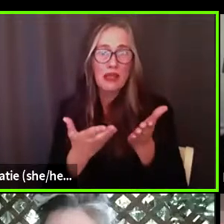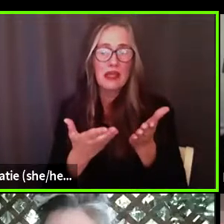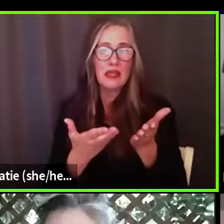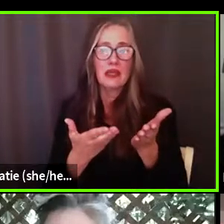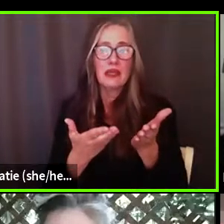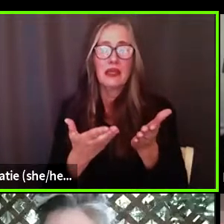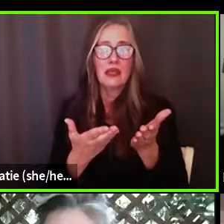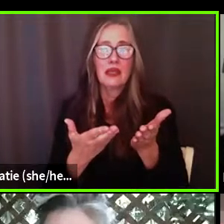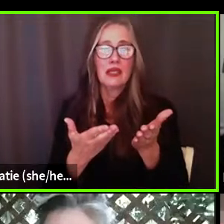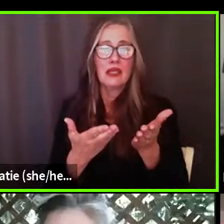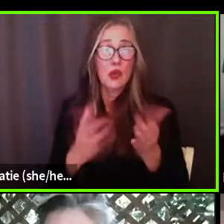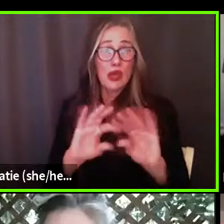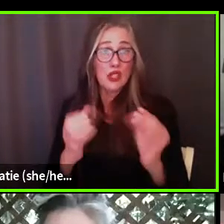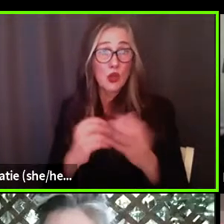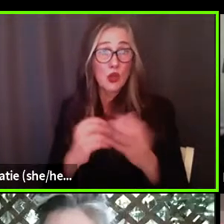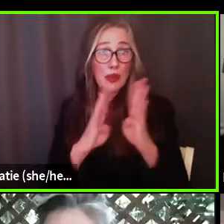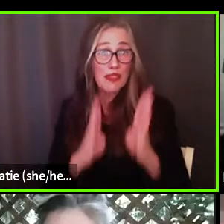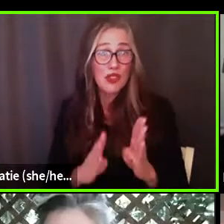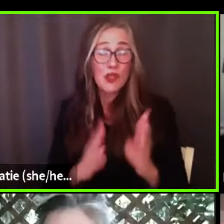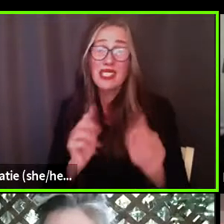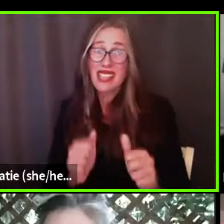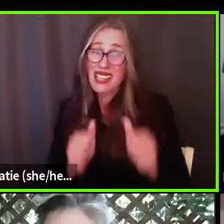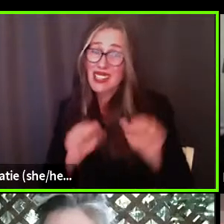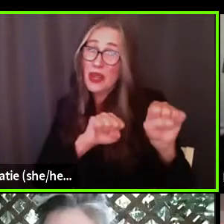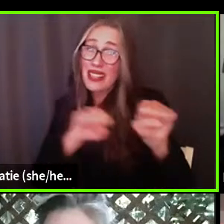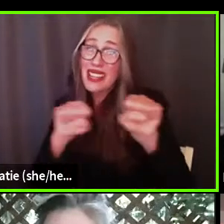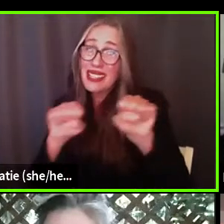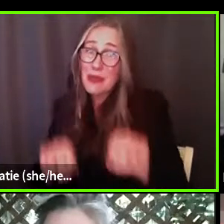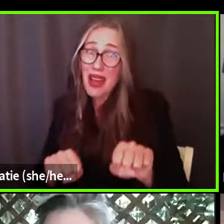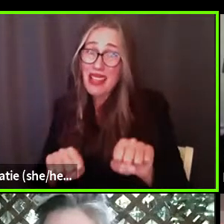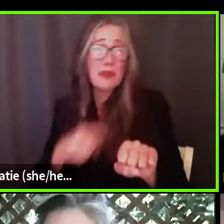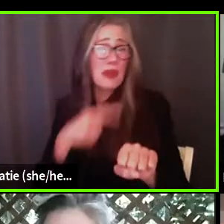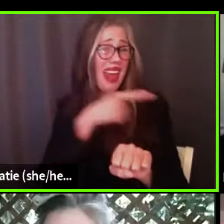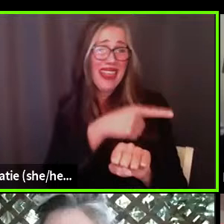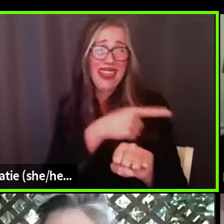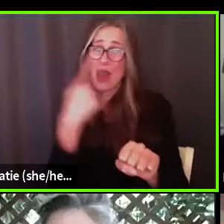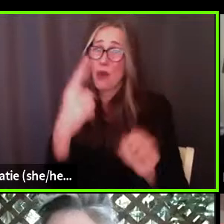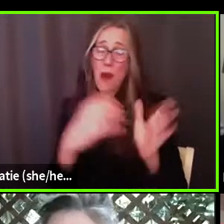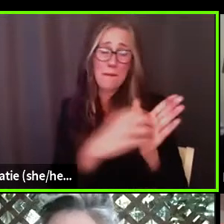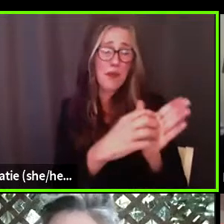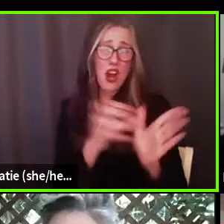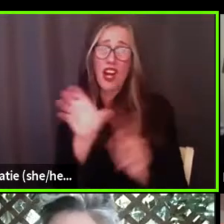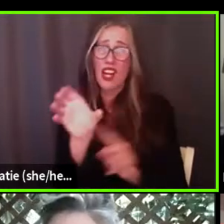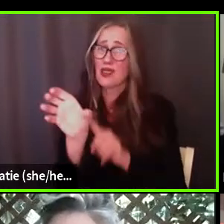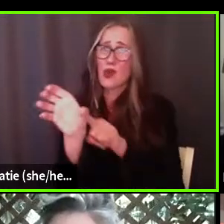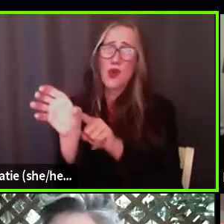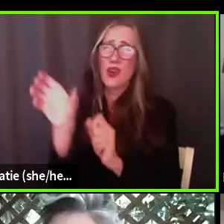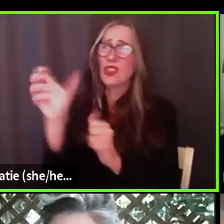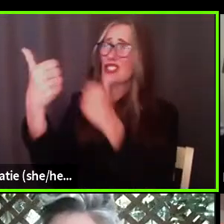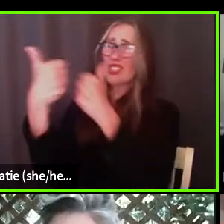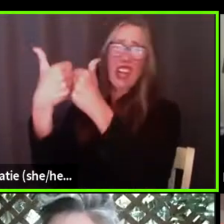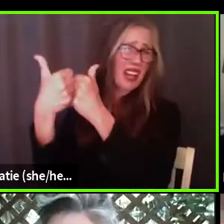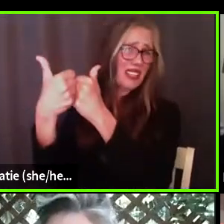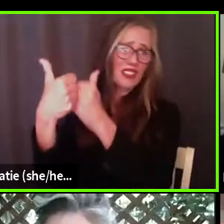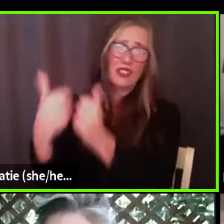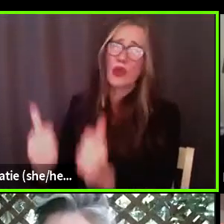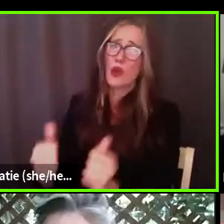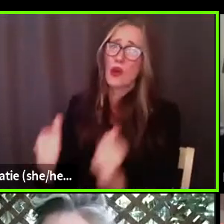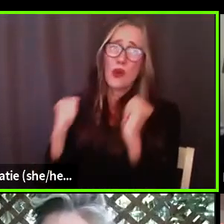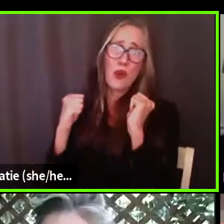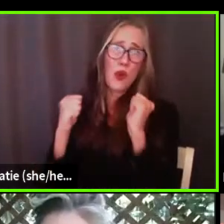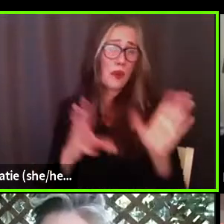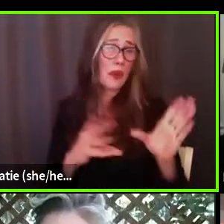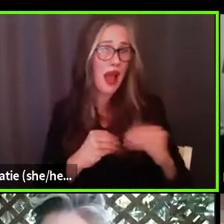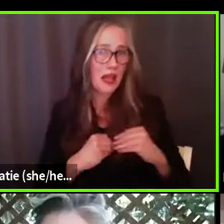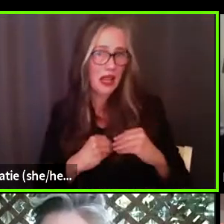group of individuals as quickly as possible and that was going to be a roadblock um so that's still something that judith in particular um is